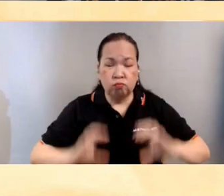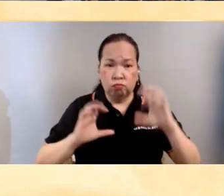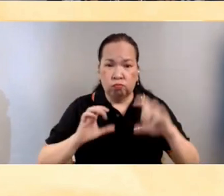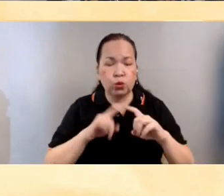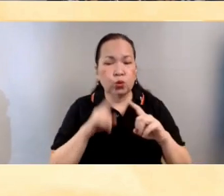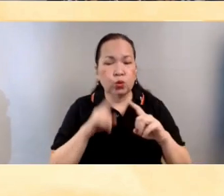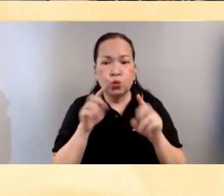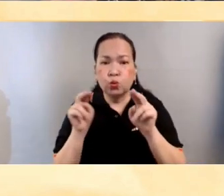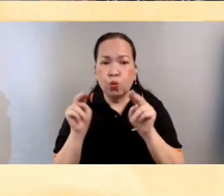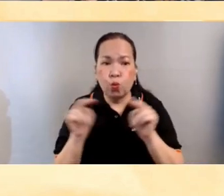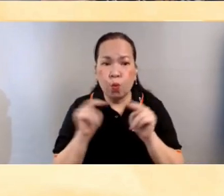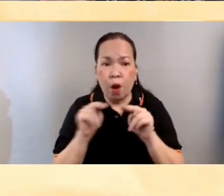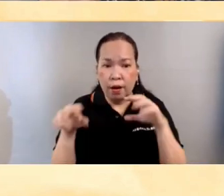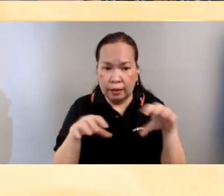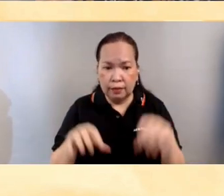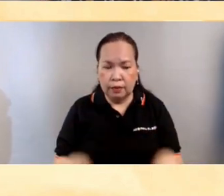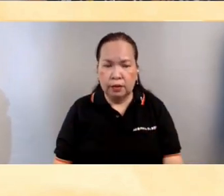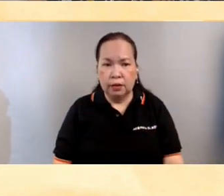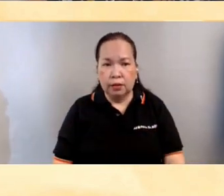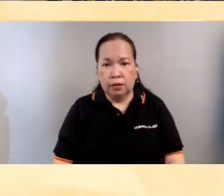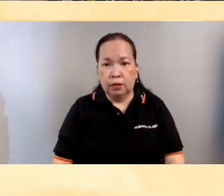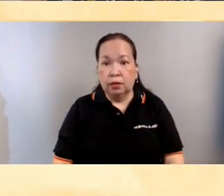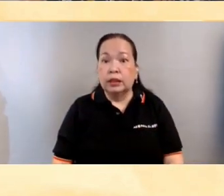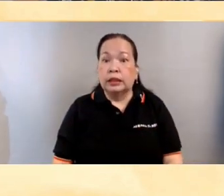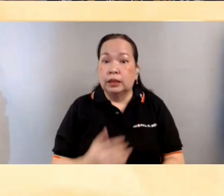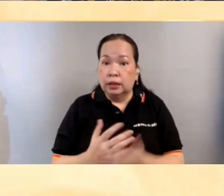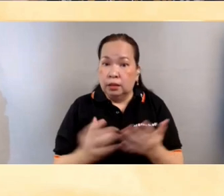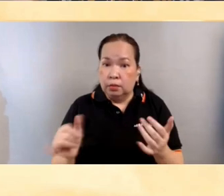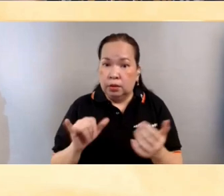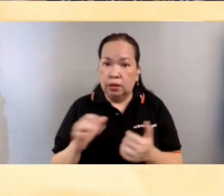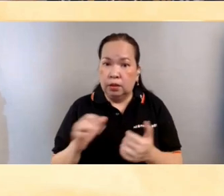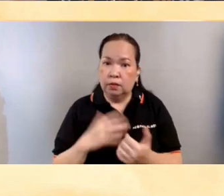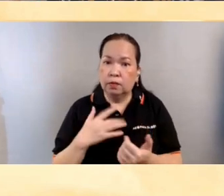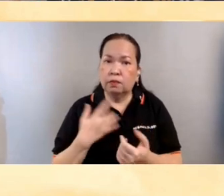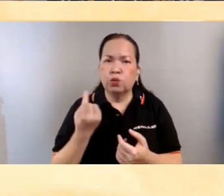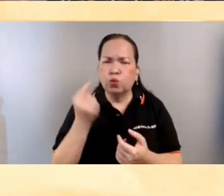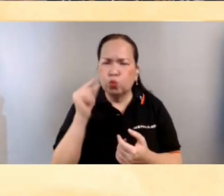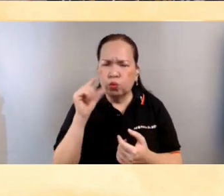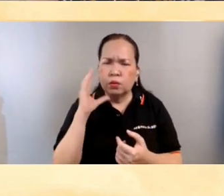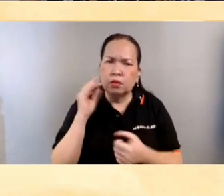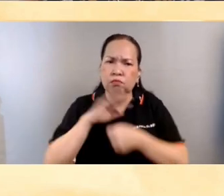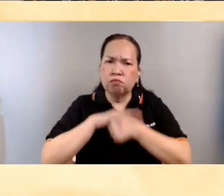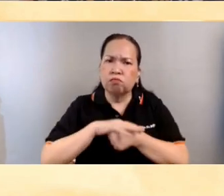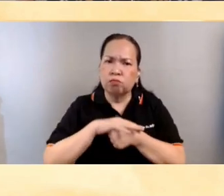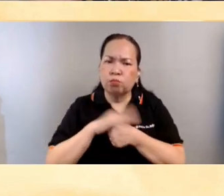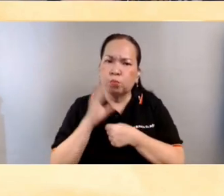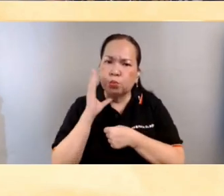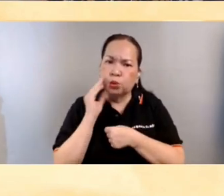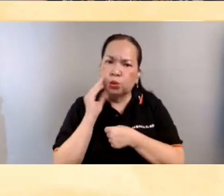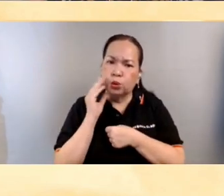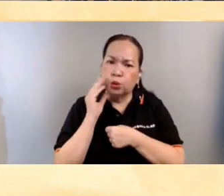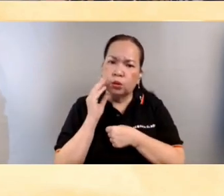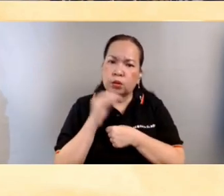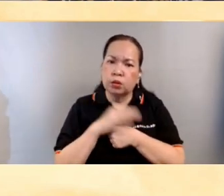activity, okay? While some actually become distressed by the experience, they manifest symptoms of